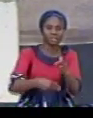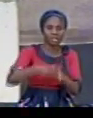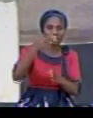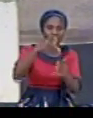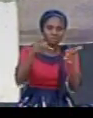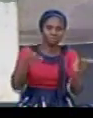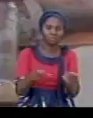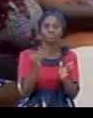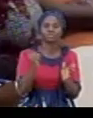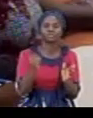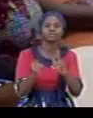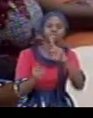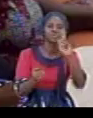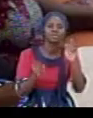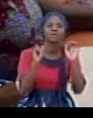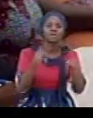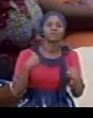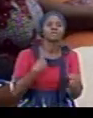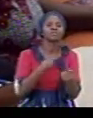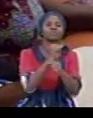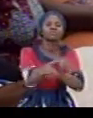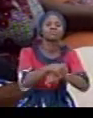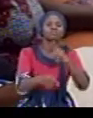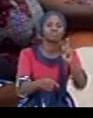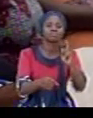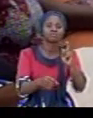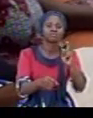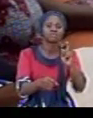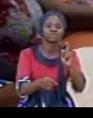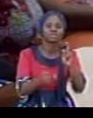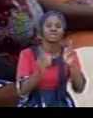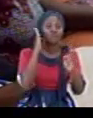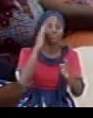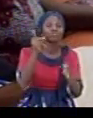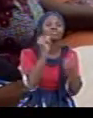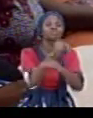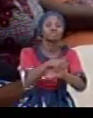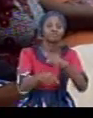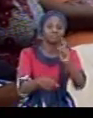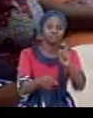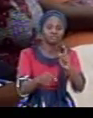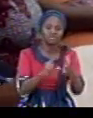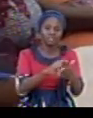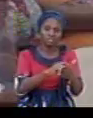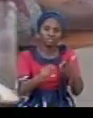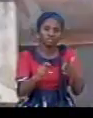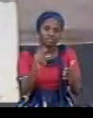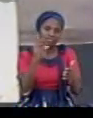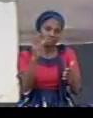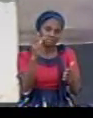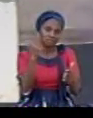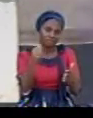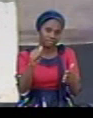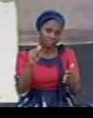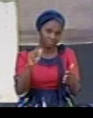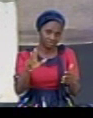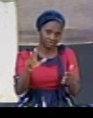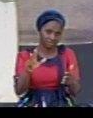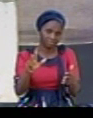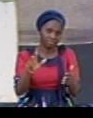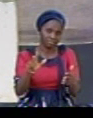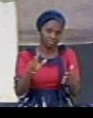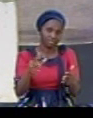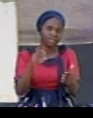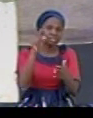we overcome? Will you overcome? Verse 13, wherefore take unto you the